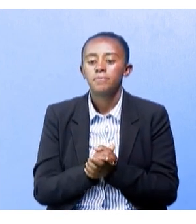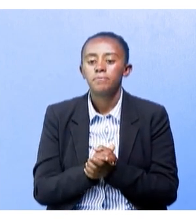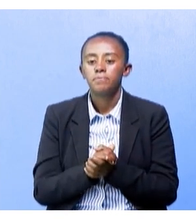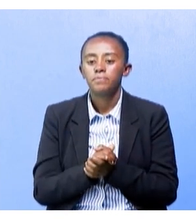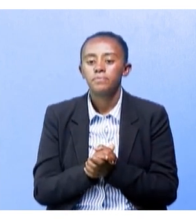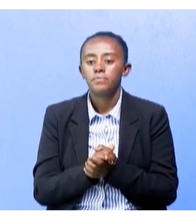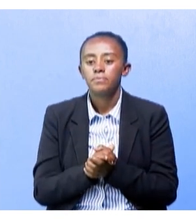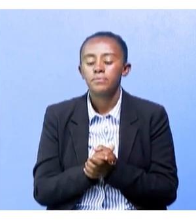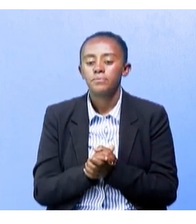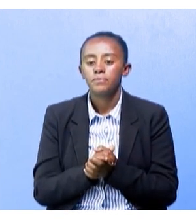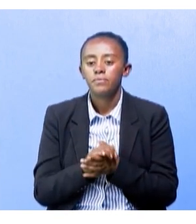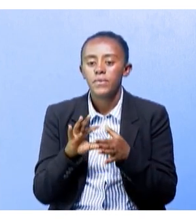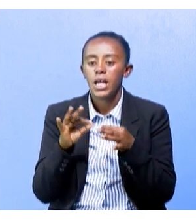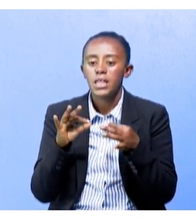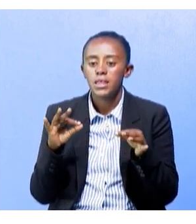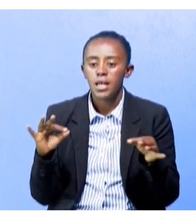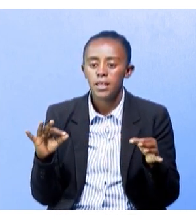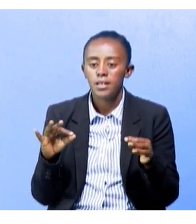Concluding sentence.